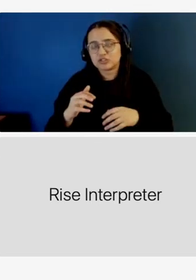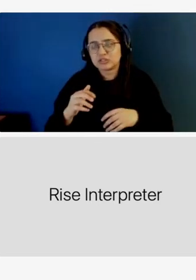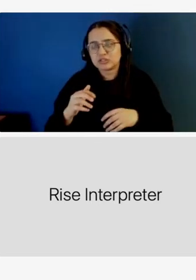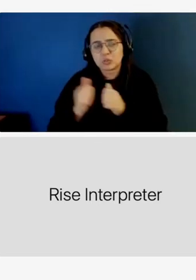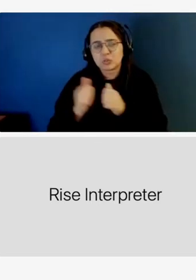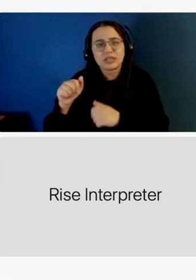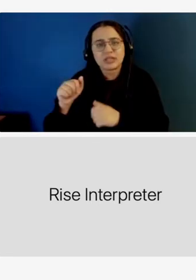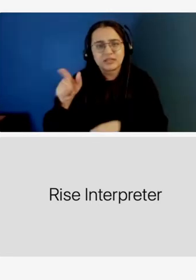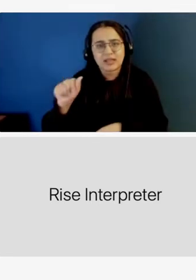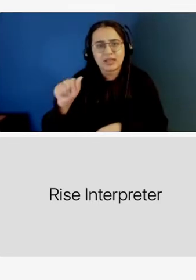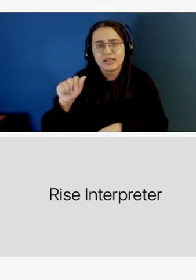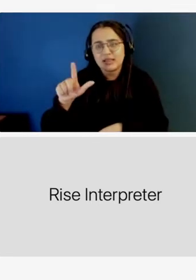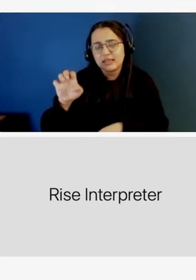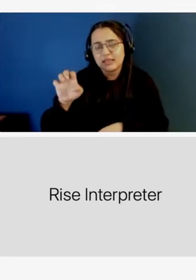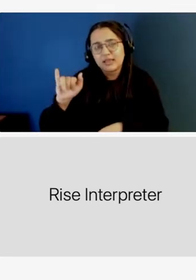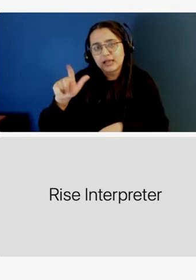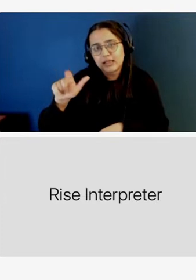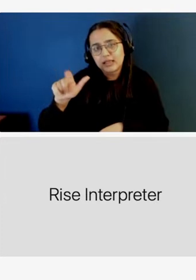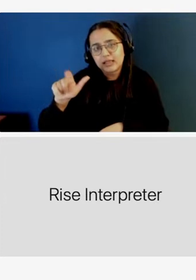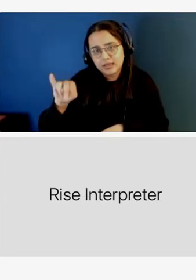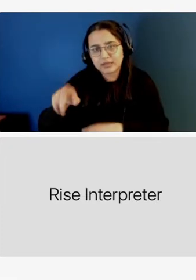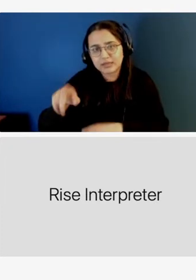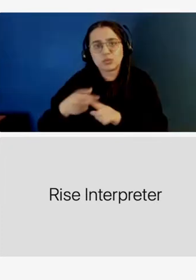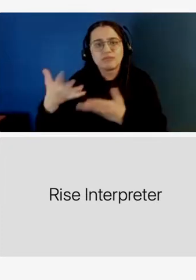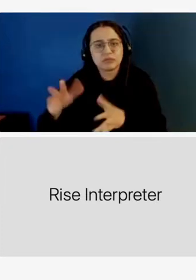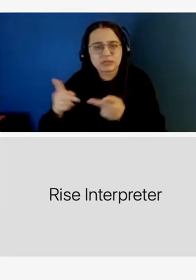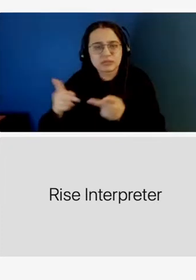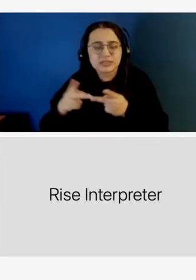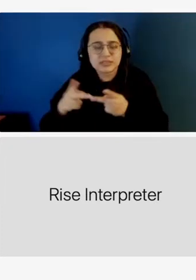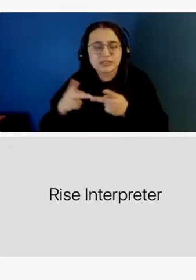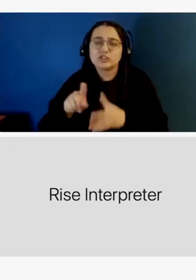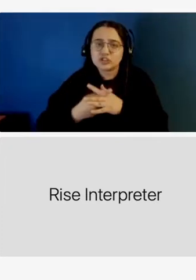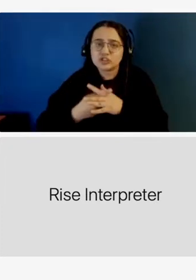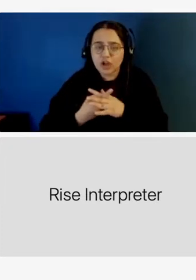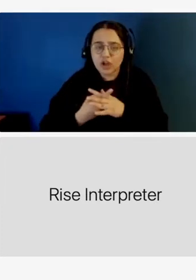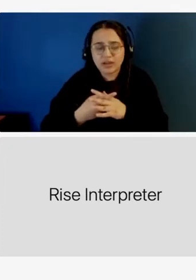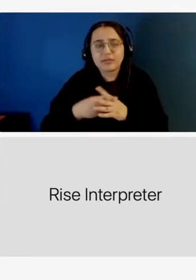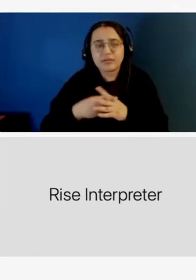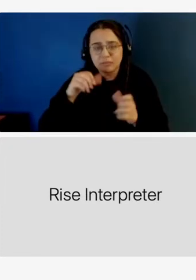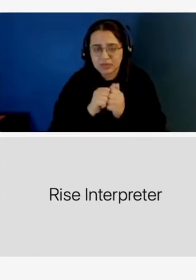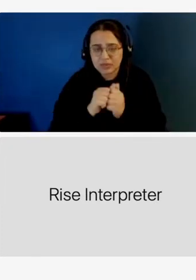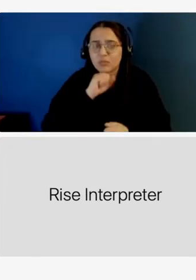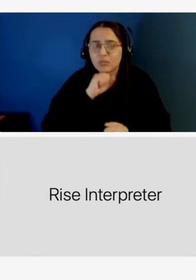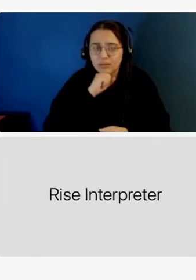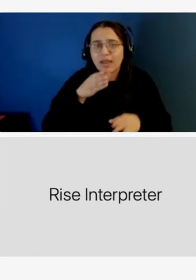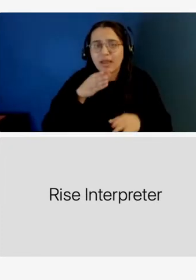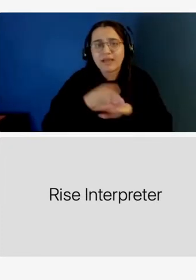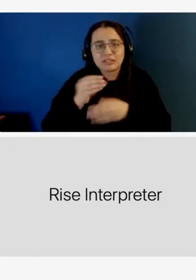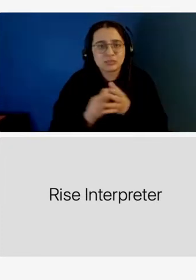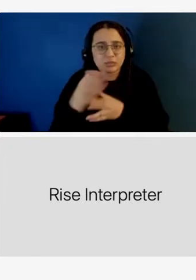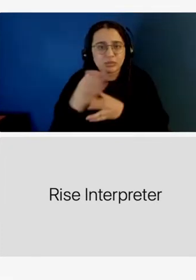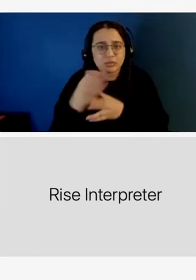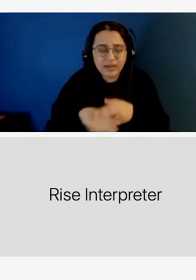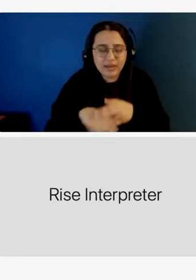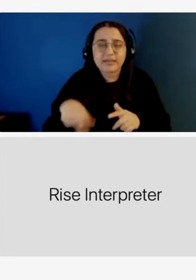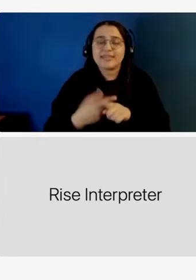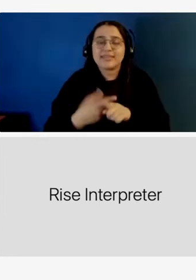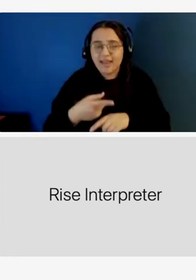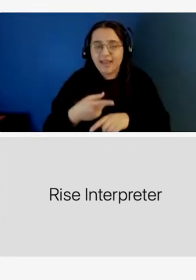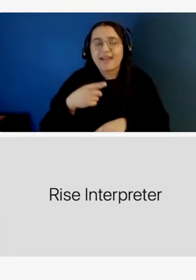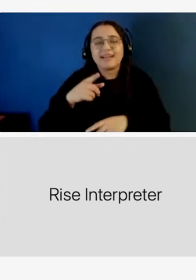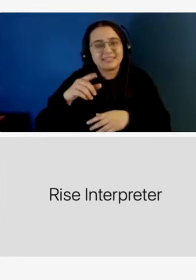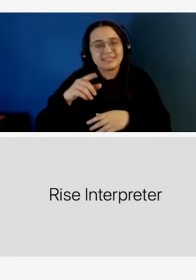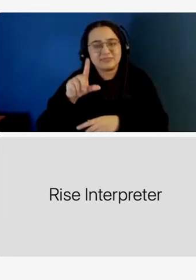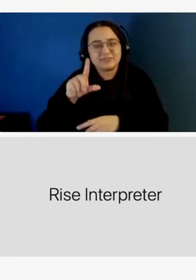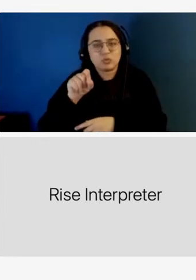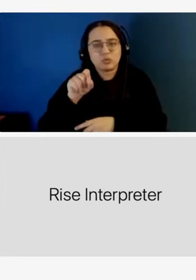right after spring break, and then I started the year in the fall of 2019, and then we had a pandemic. And then it was a year of online learning. Then it was a